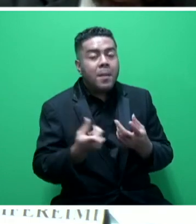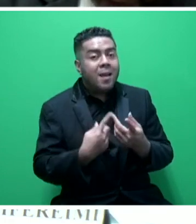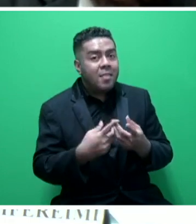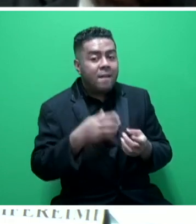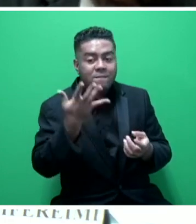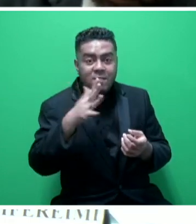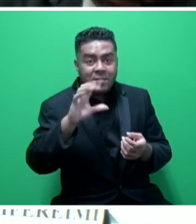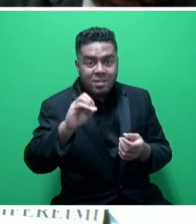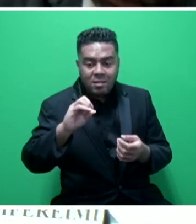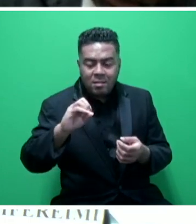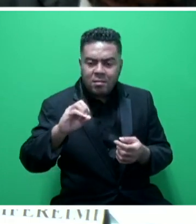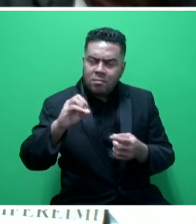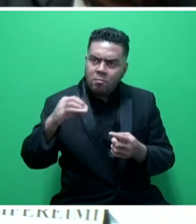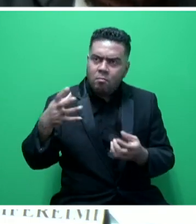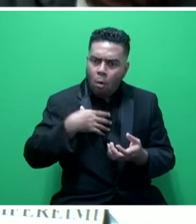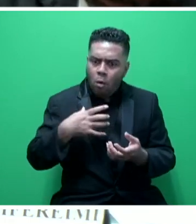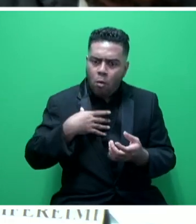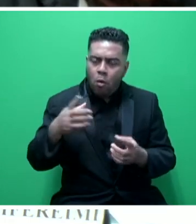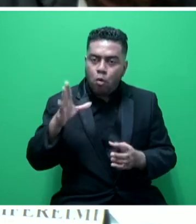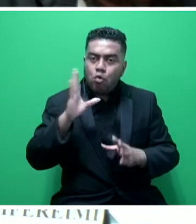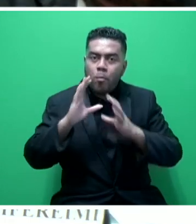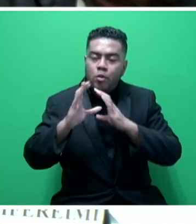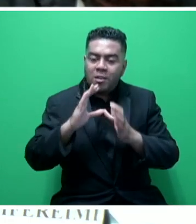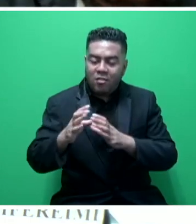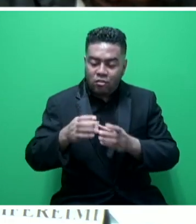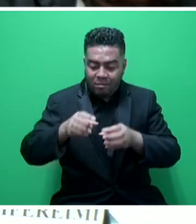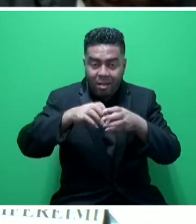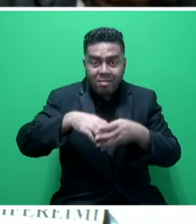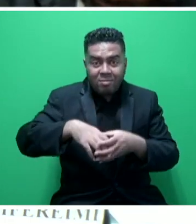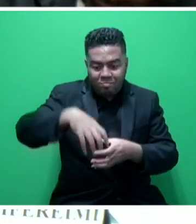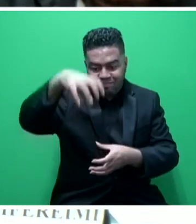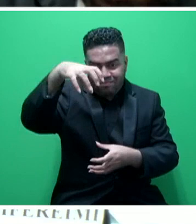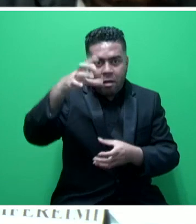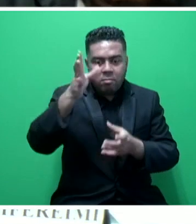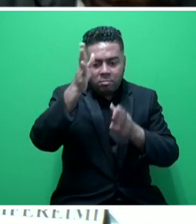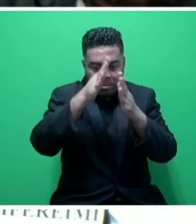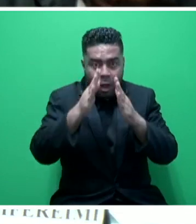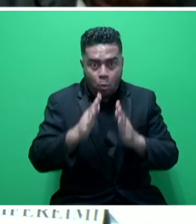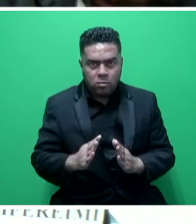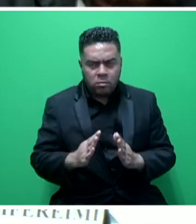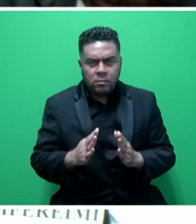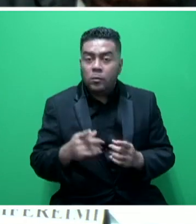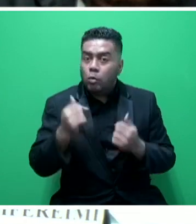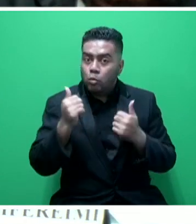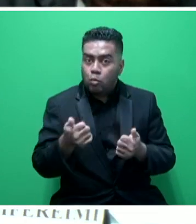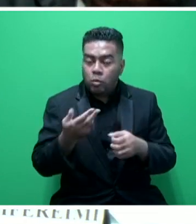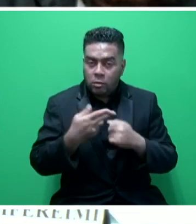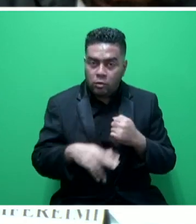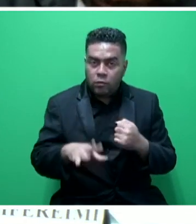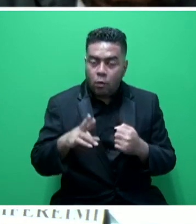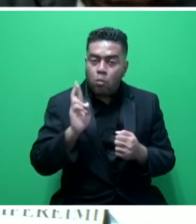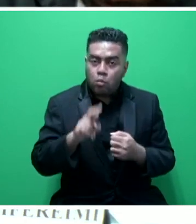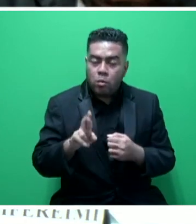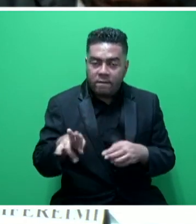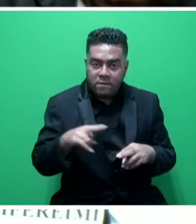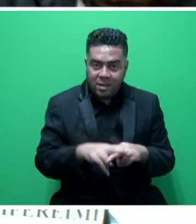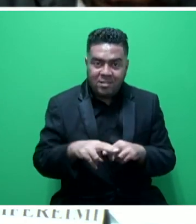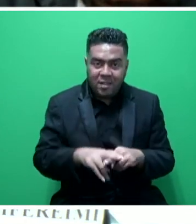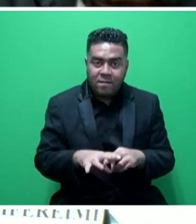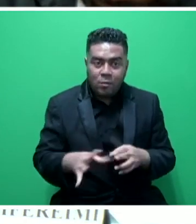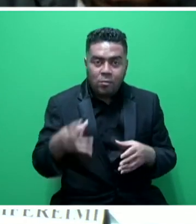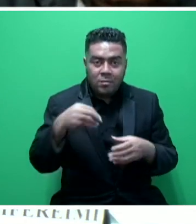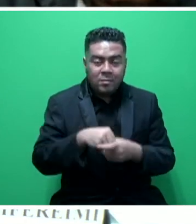50 plus communication towers next year, and the good news particularly for rural Fiji and the